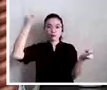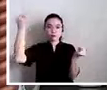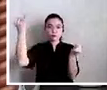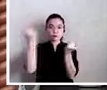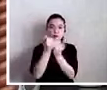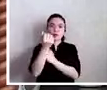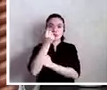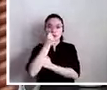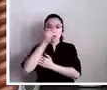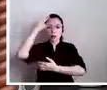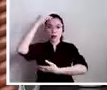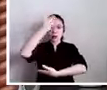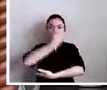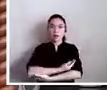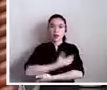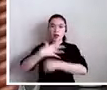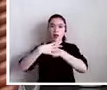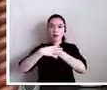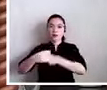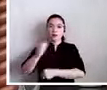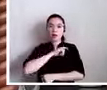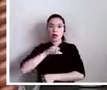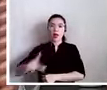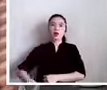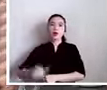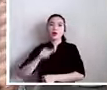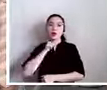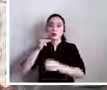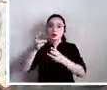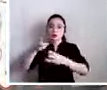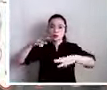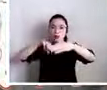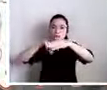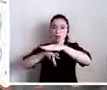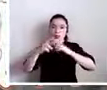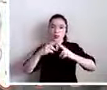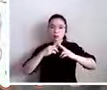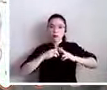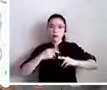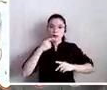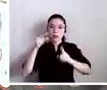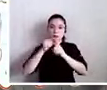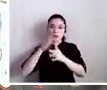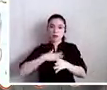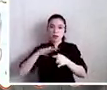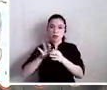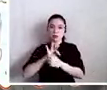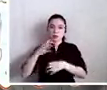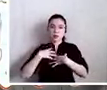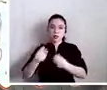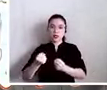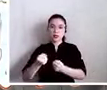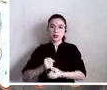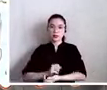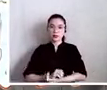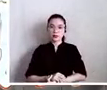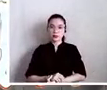Lord, I am not worthy that I should enter under my roof, but I will say the word and my soul shall be healed.